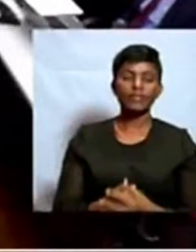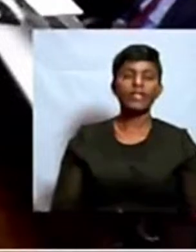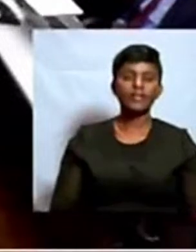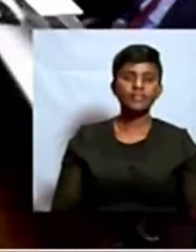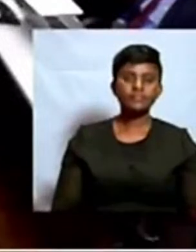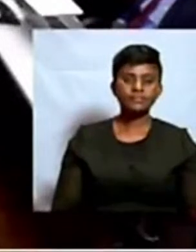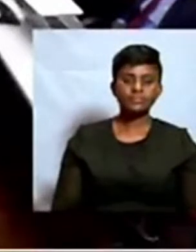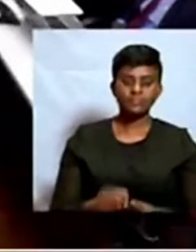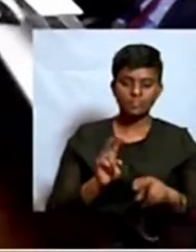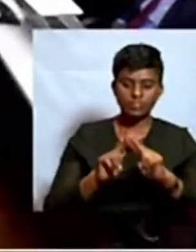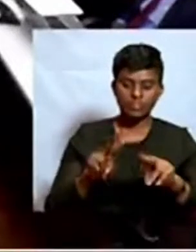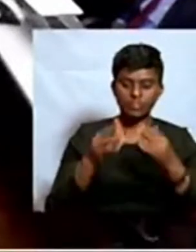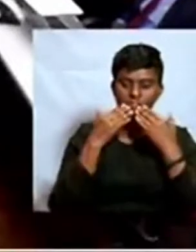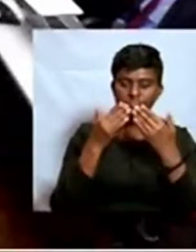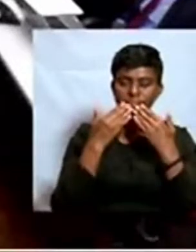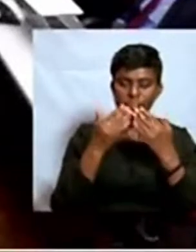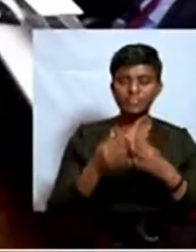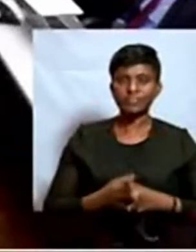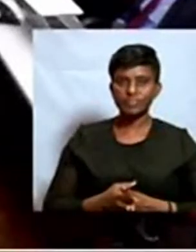Thank you, Chair.